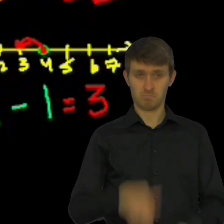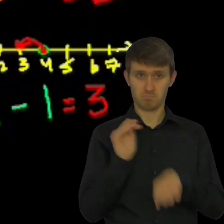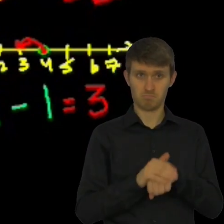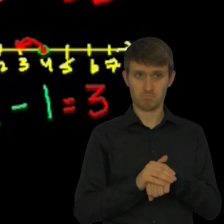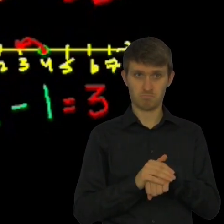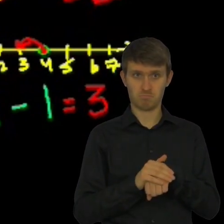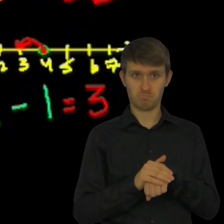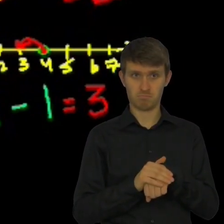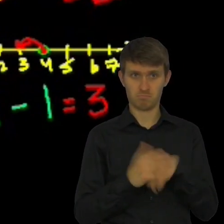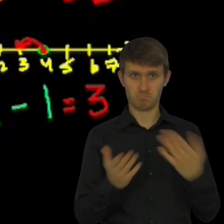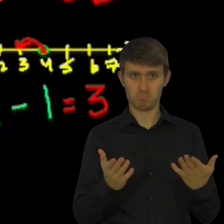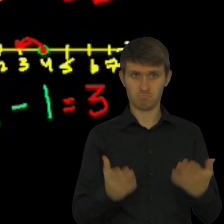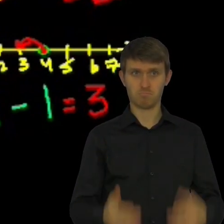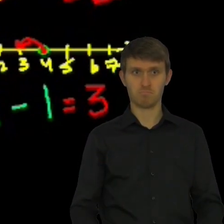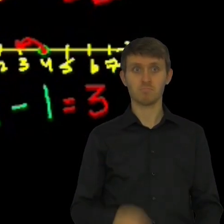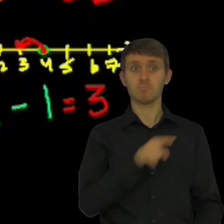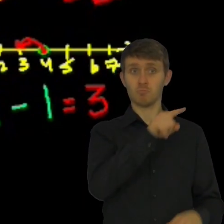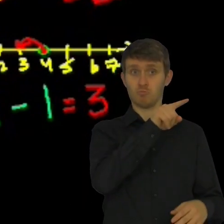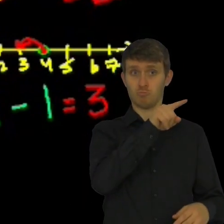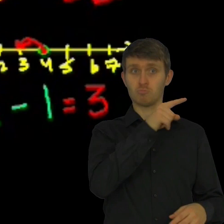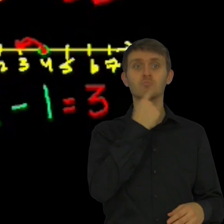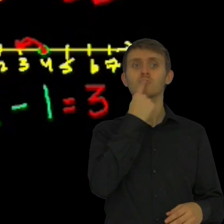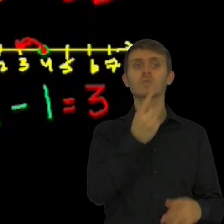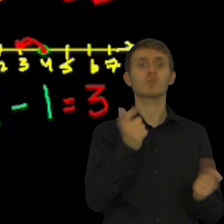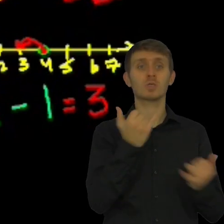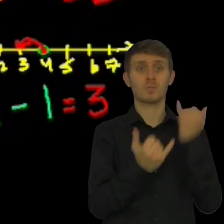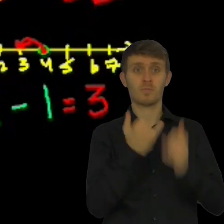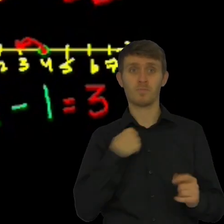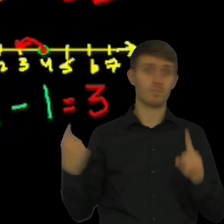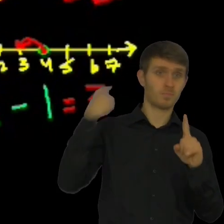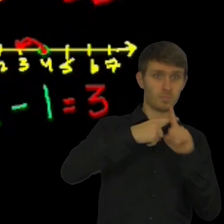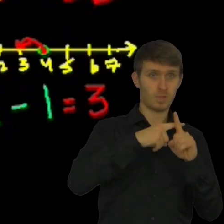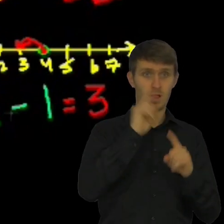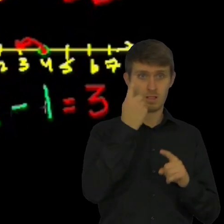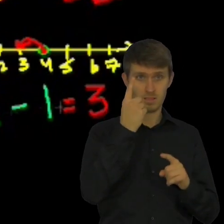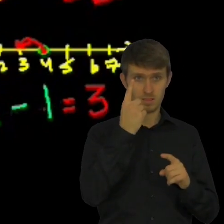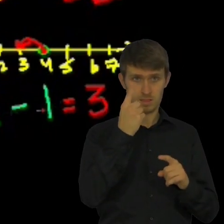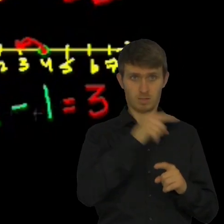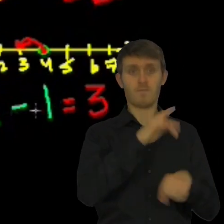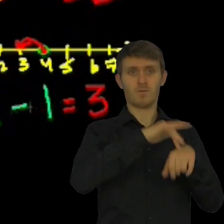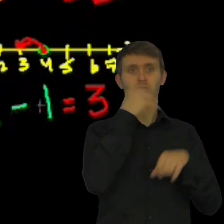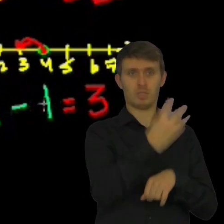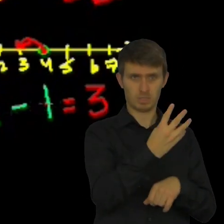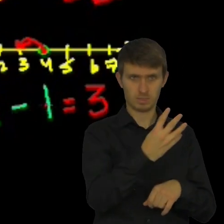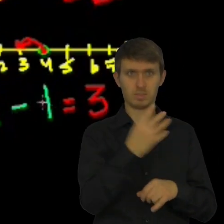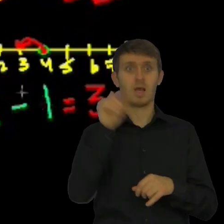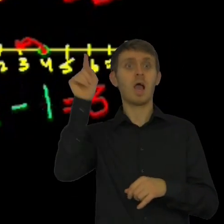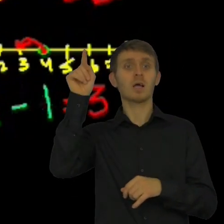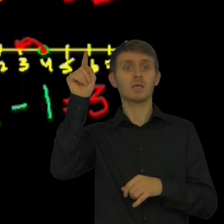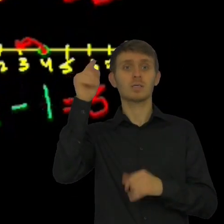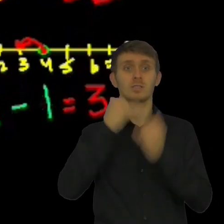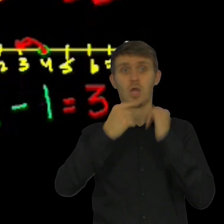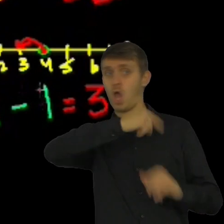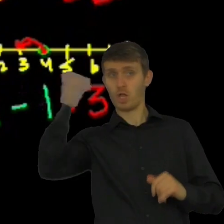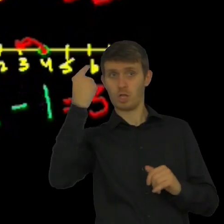4 right this statement says if I add one to three I get four this is saying if I take away one